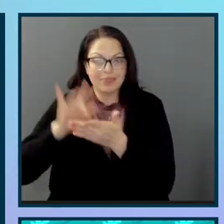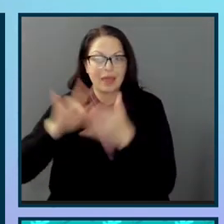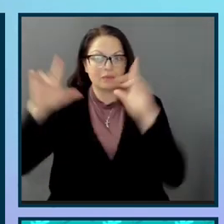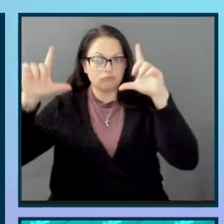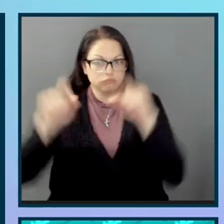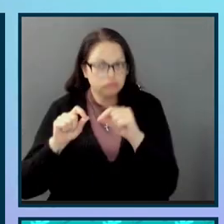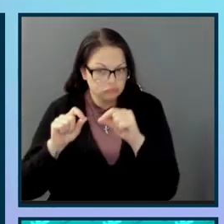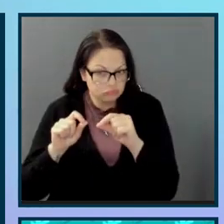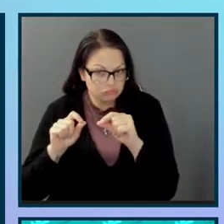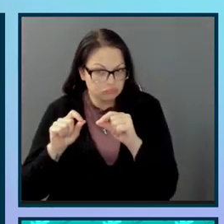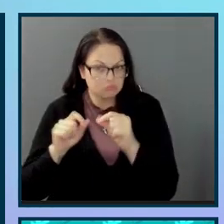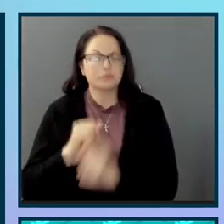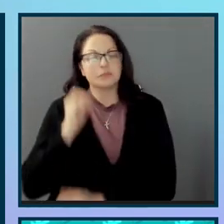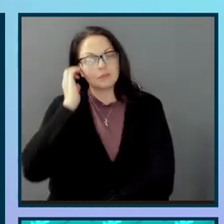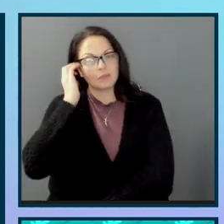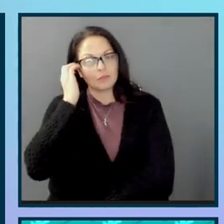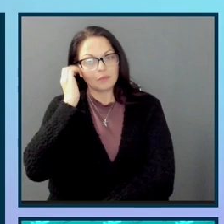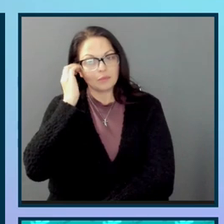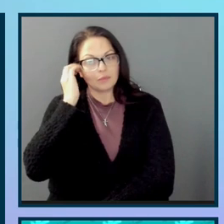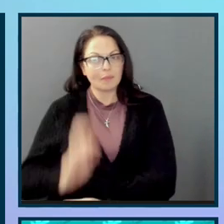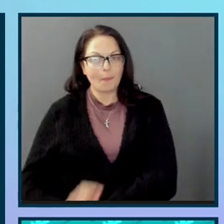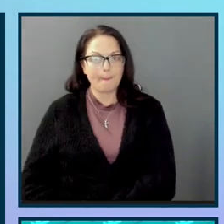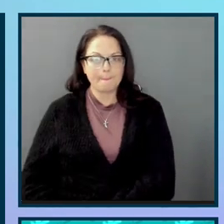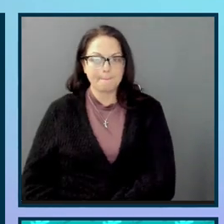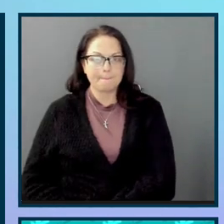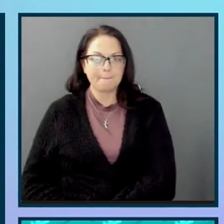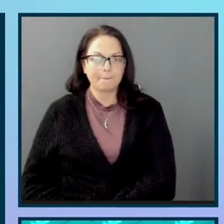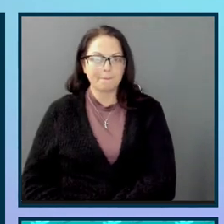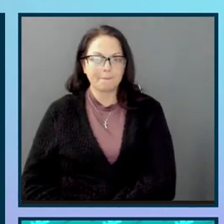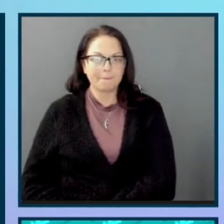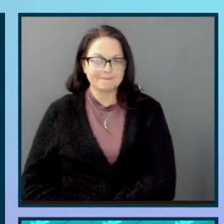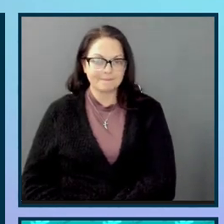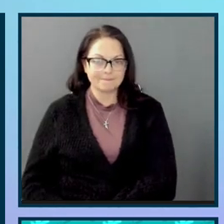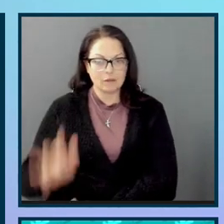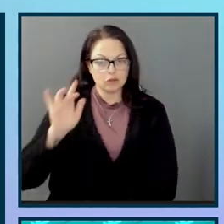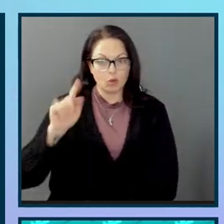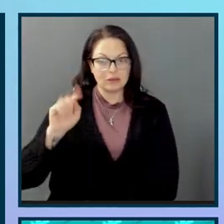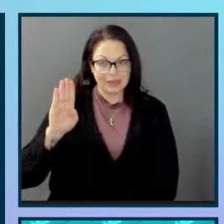matter of tabbing to it, closing it and beginning the demo. So I press tab